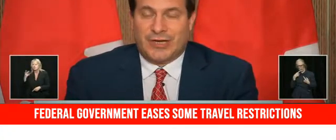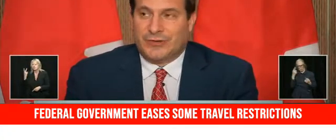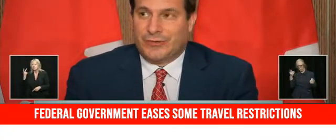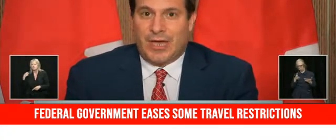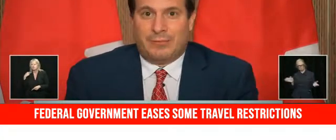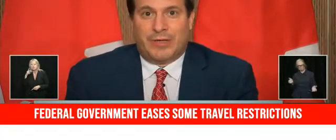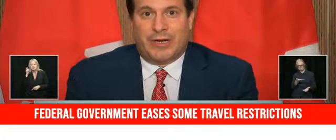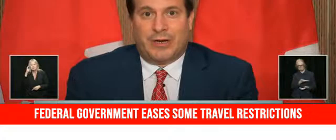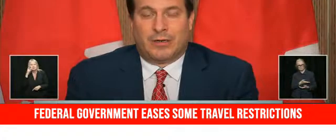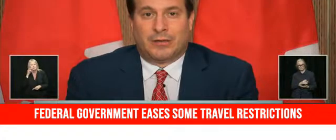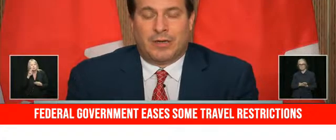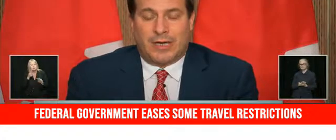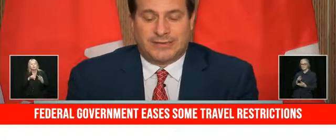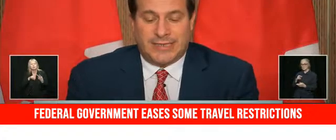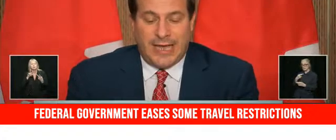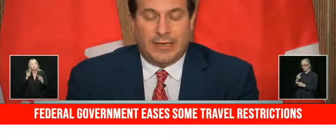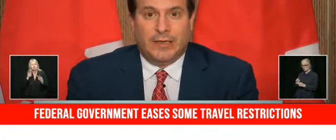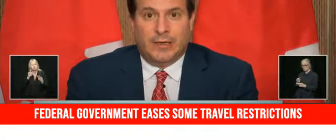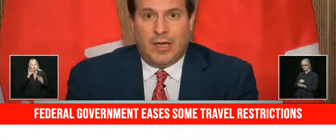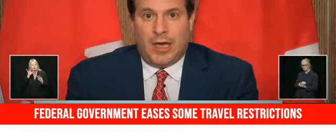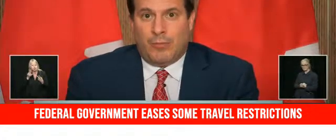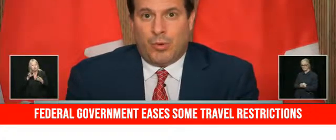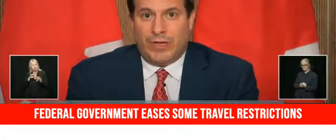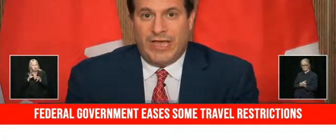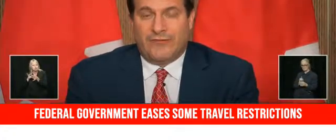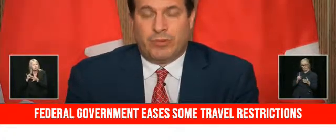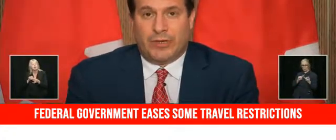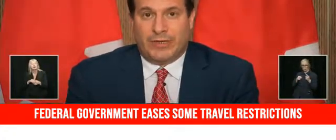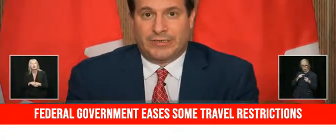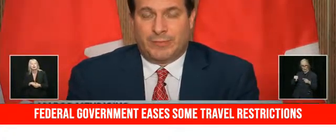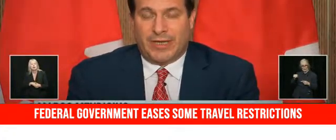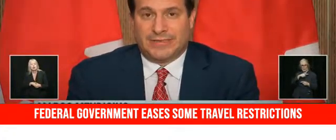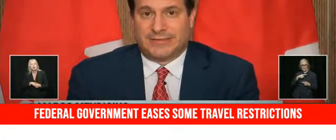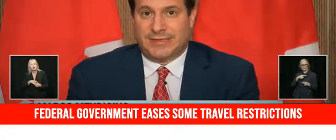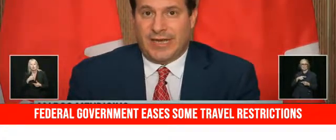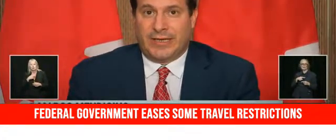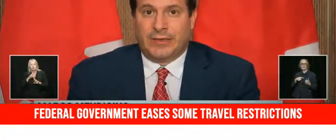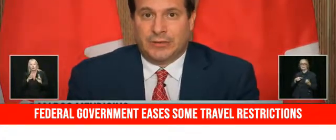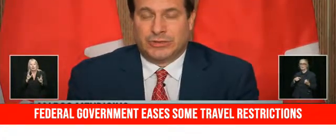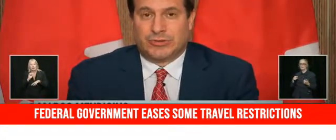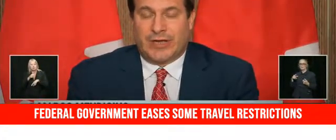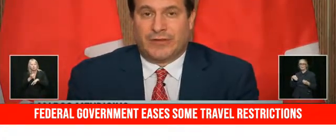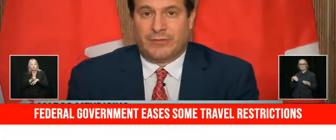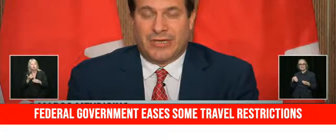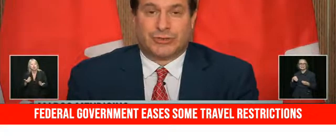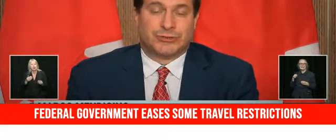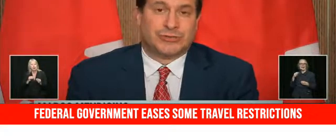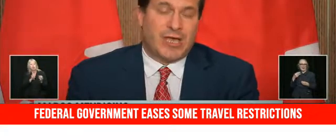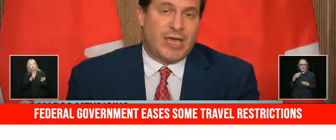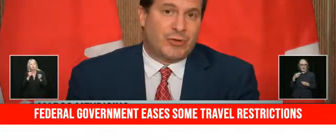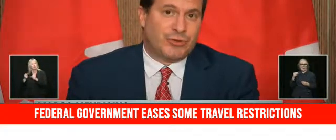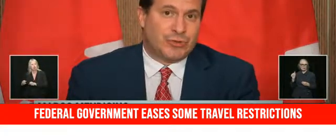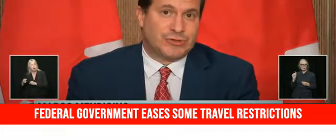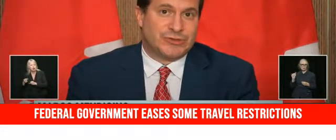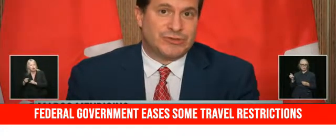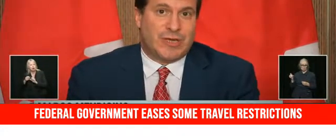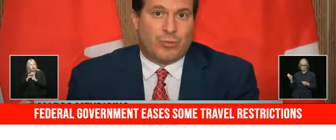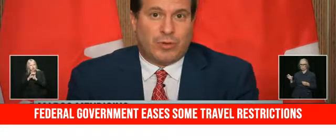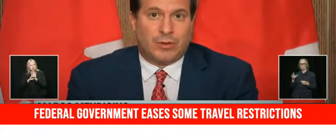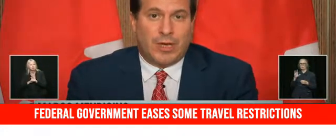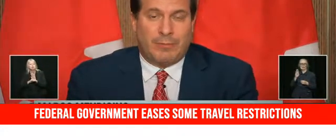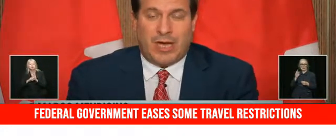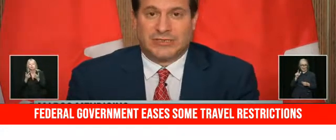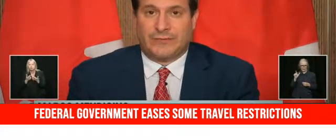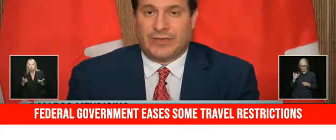Ministers Hajdu and Blair, say, we have put into place today strengthened measures and resources